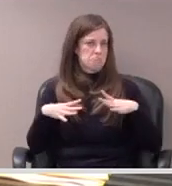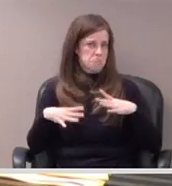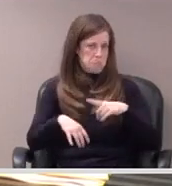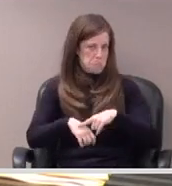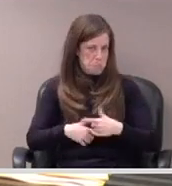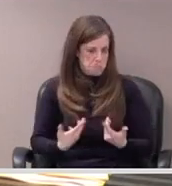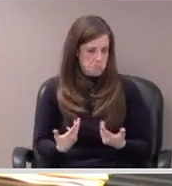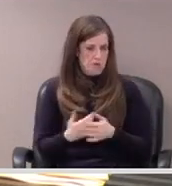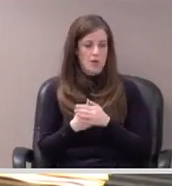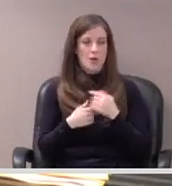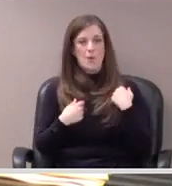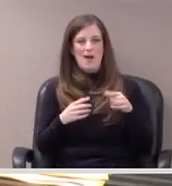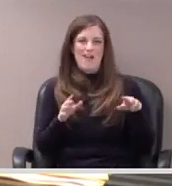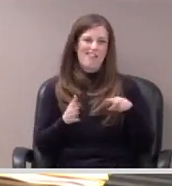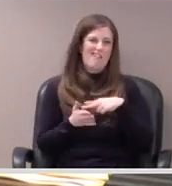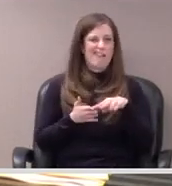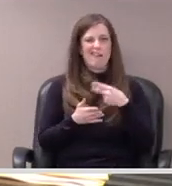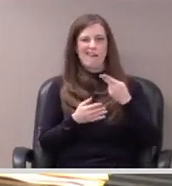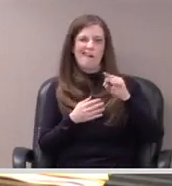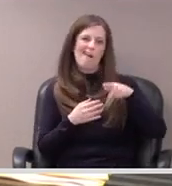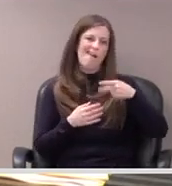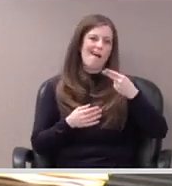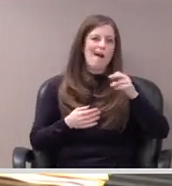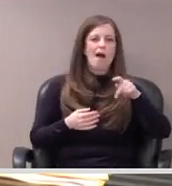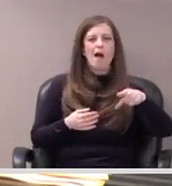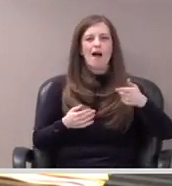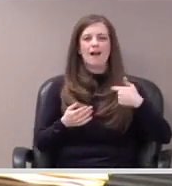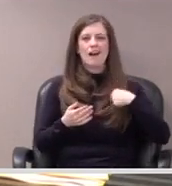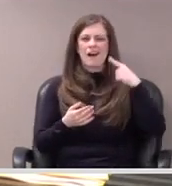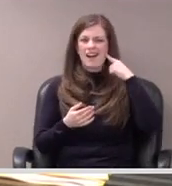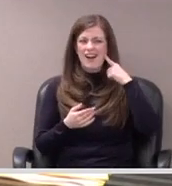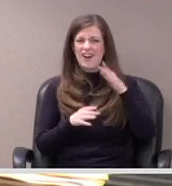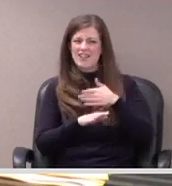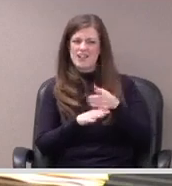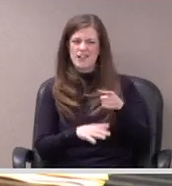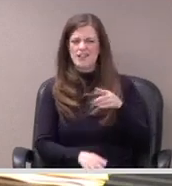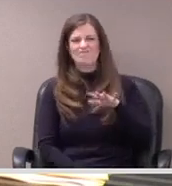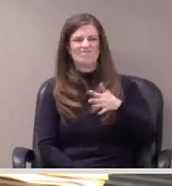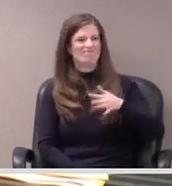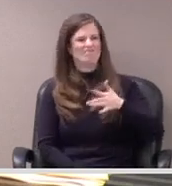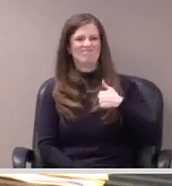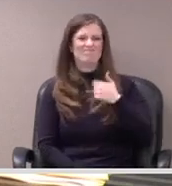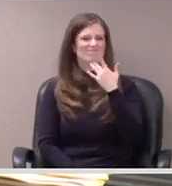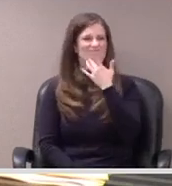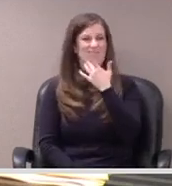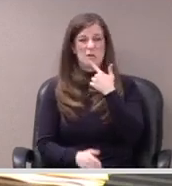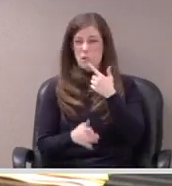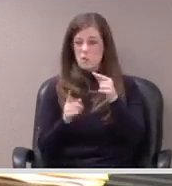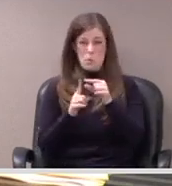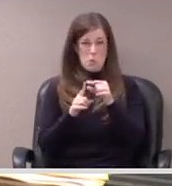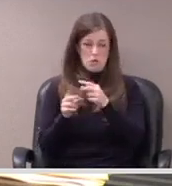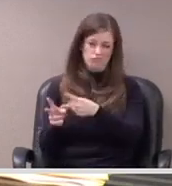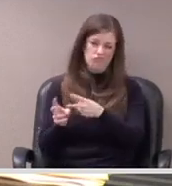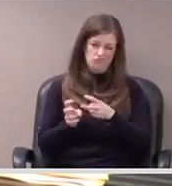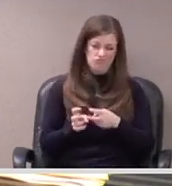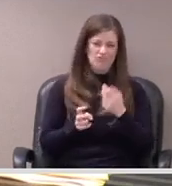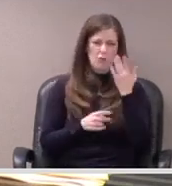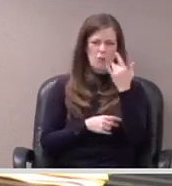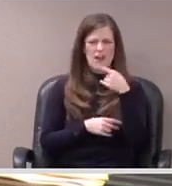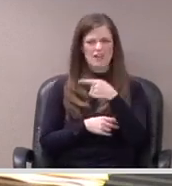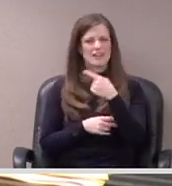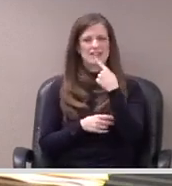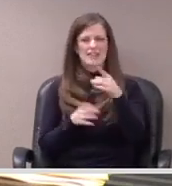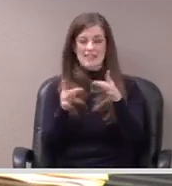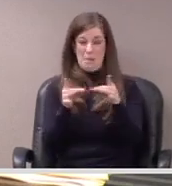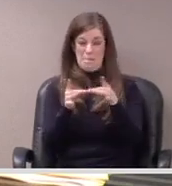they're hip-hopping, I heard a song that was not totally hip-hop, and I wanted to share some of the words from the song because it is